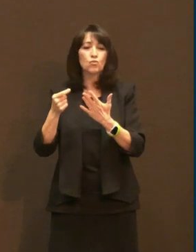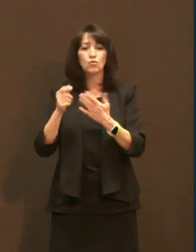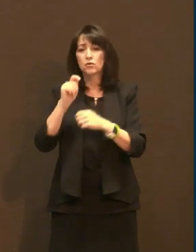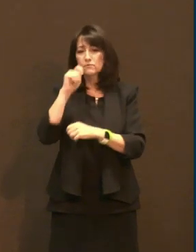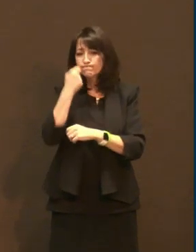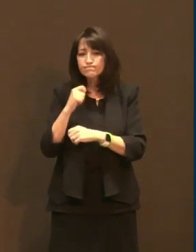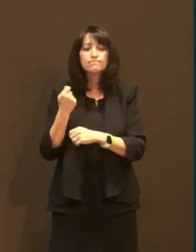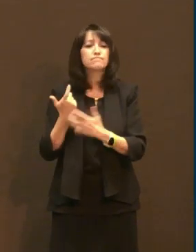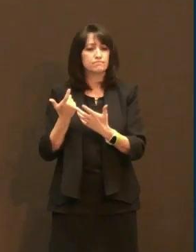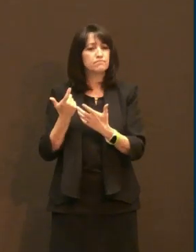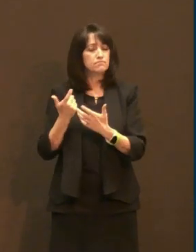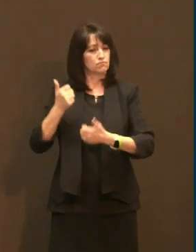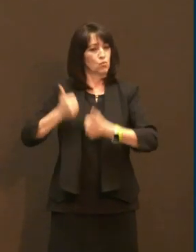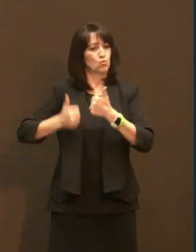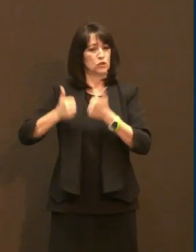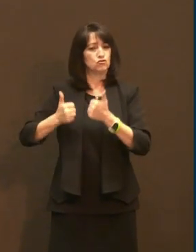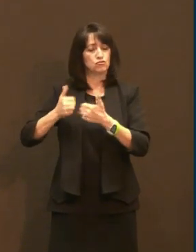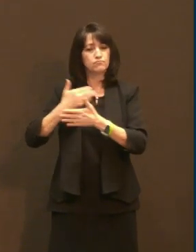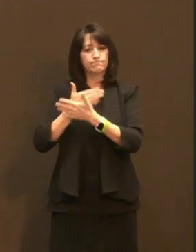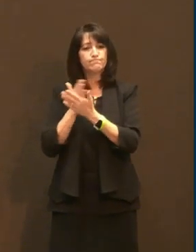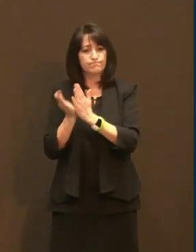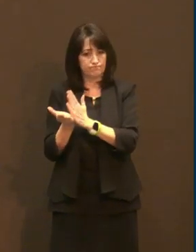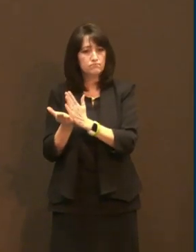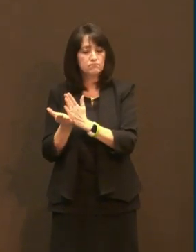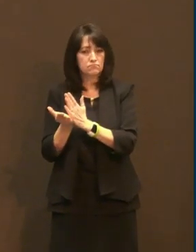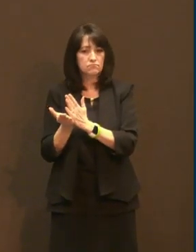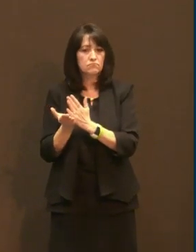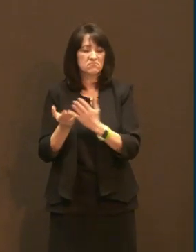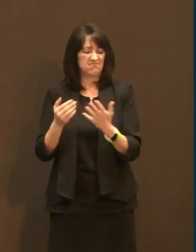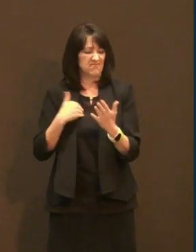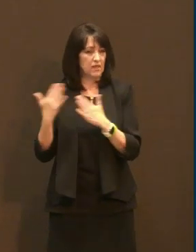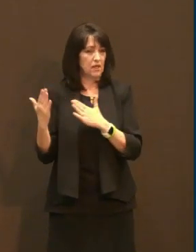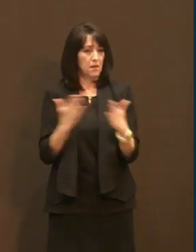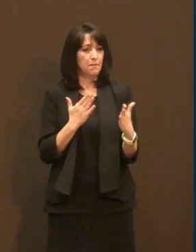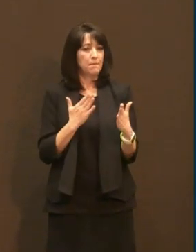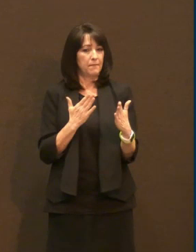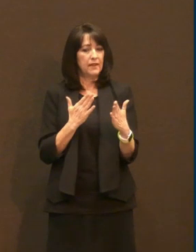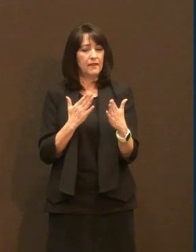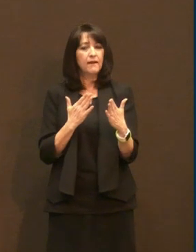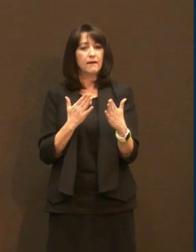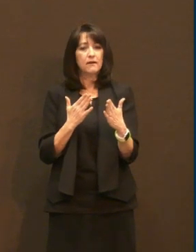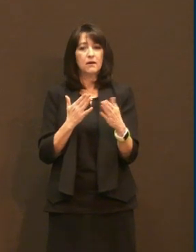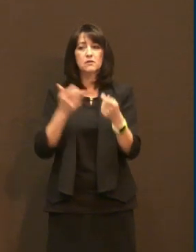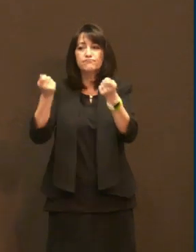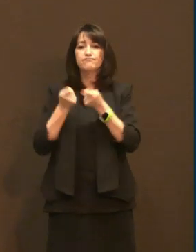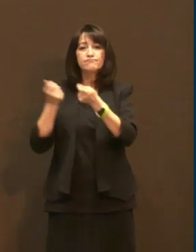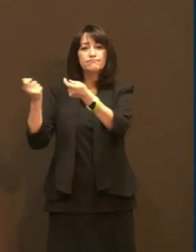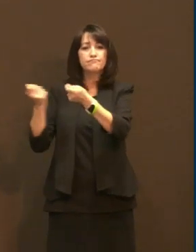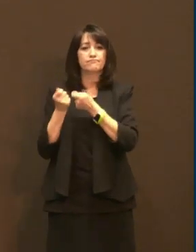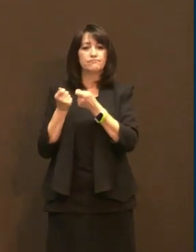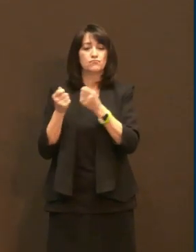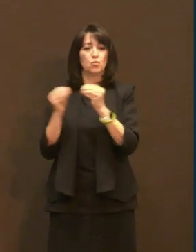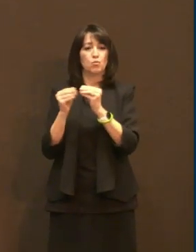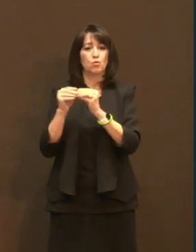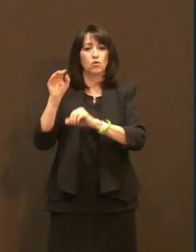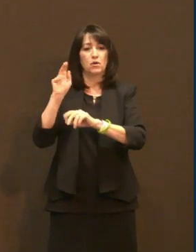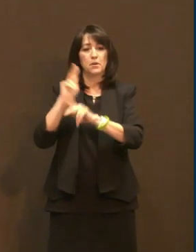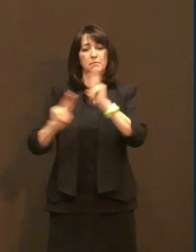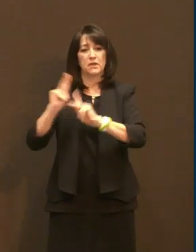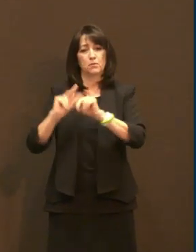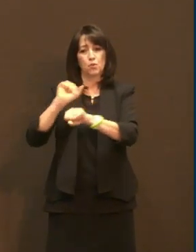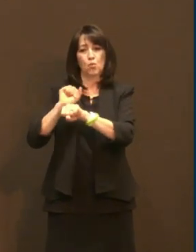number of partners that we have, and focusing on more community outreach for those testing sites. And then importantly,